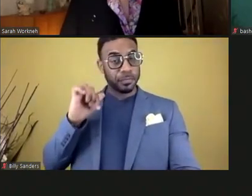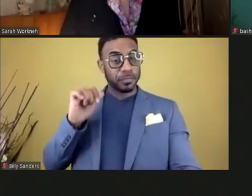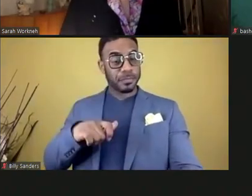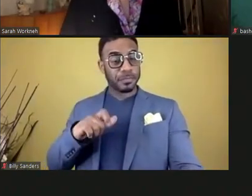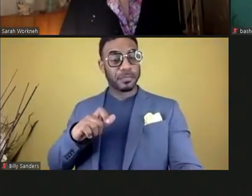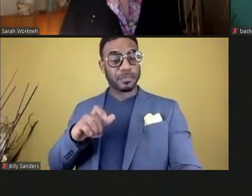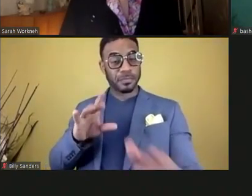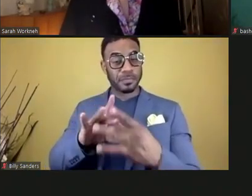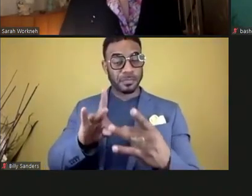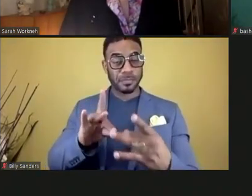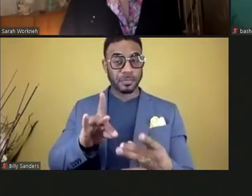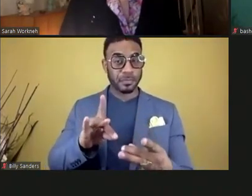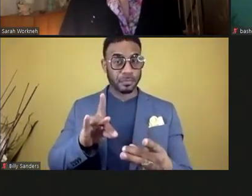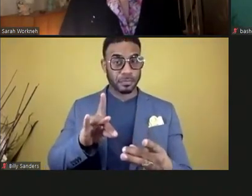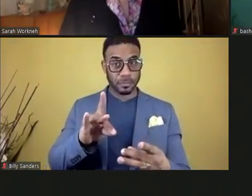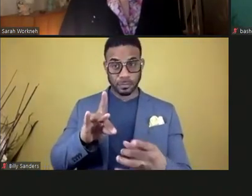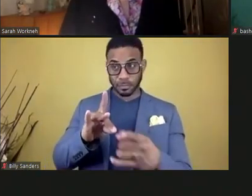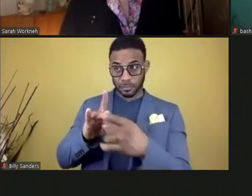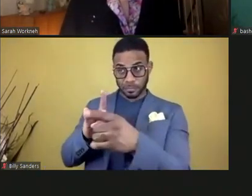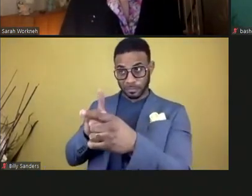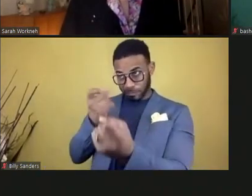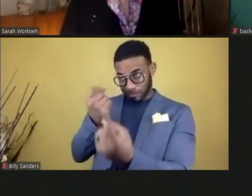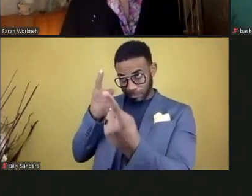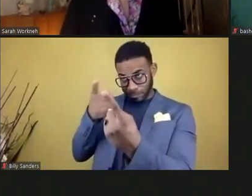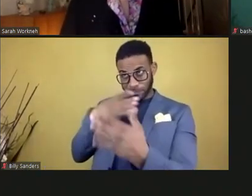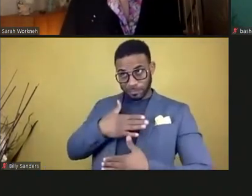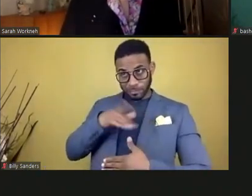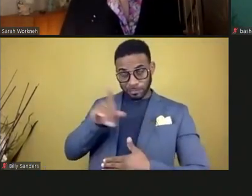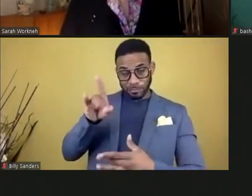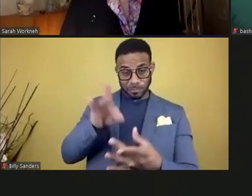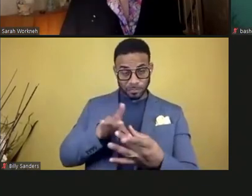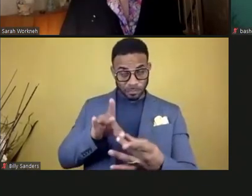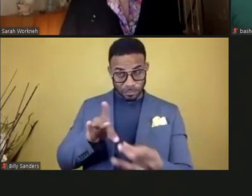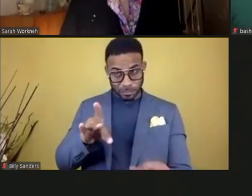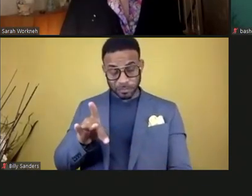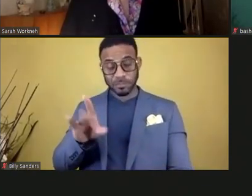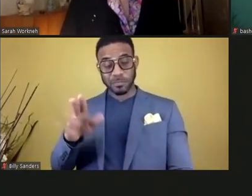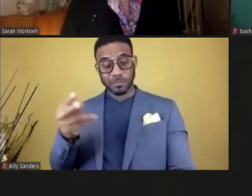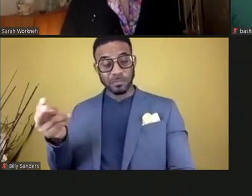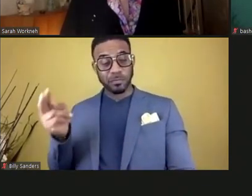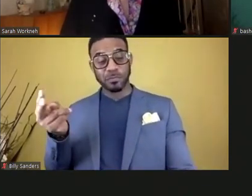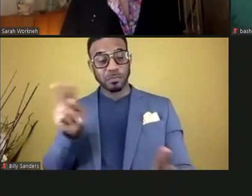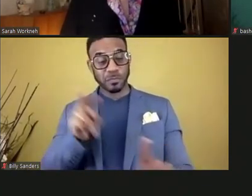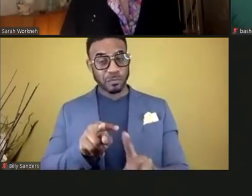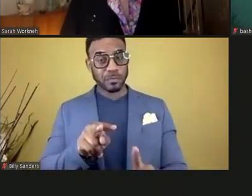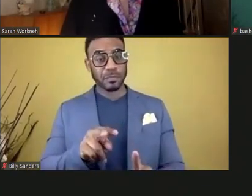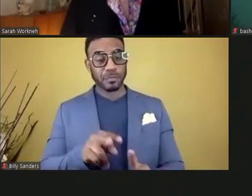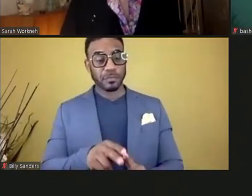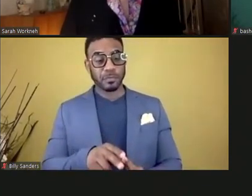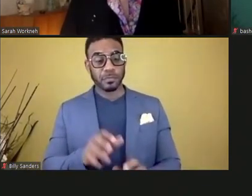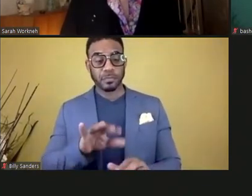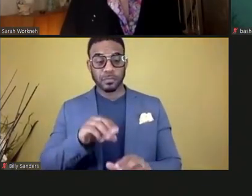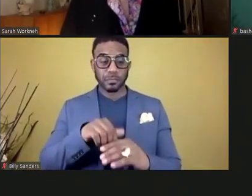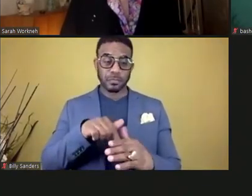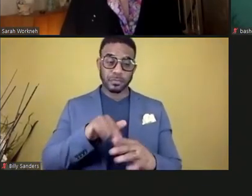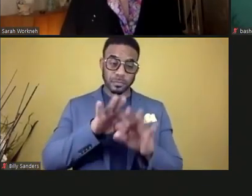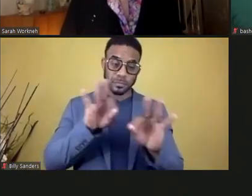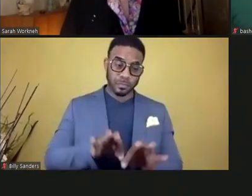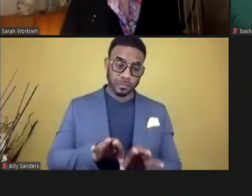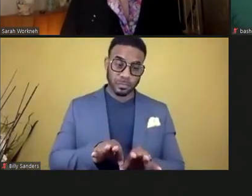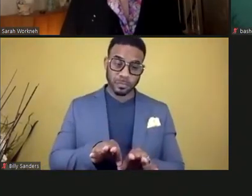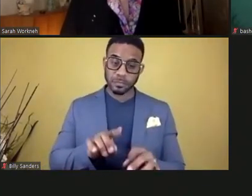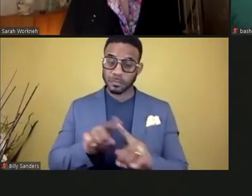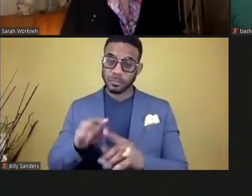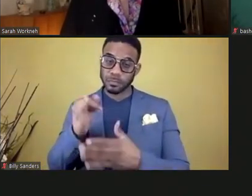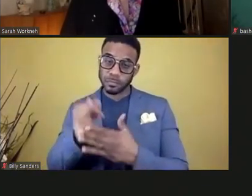say, you know, Bashizo, I've really appreciated your perspective within this frame as